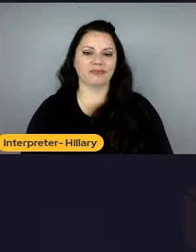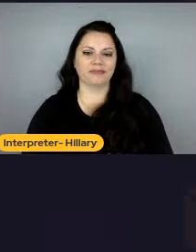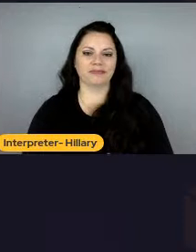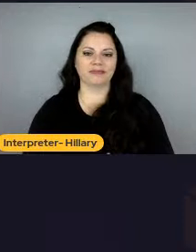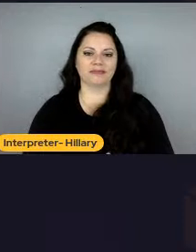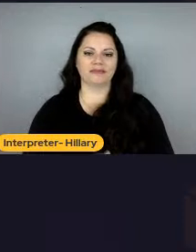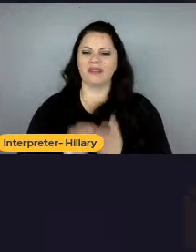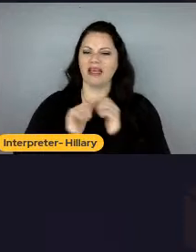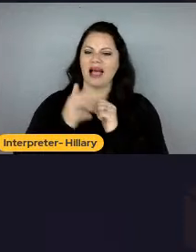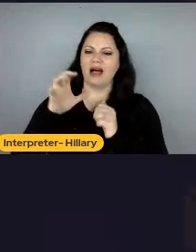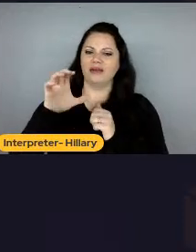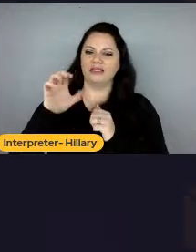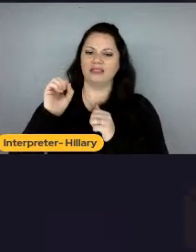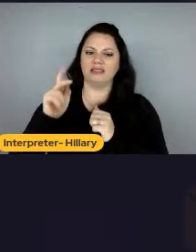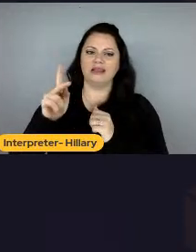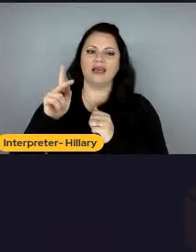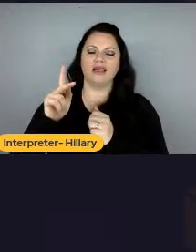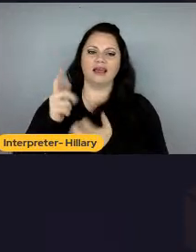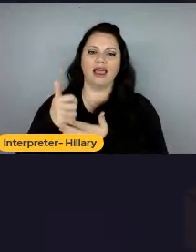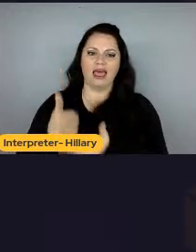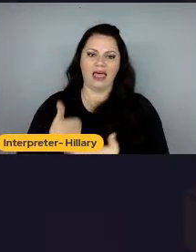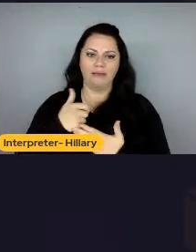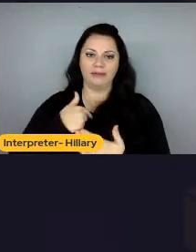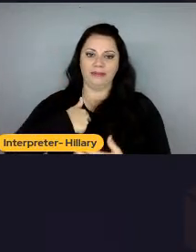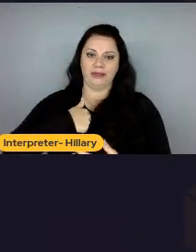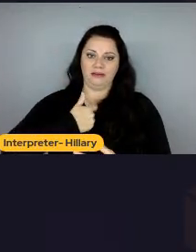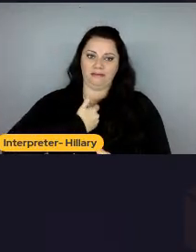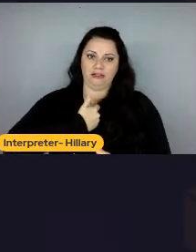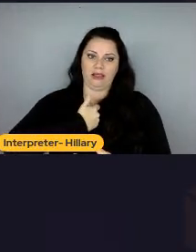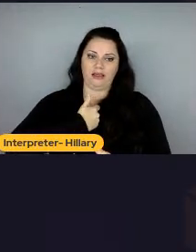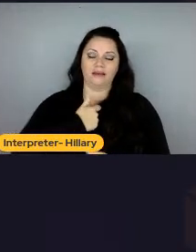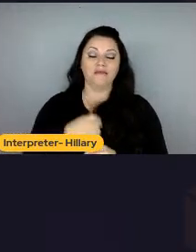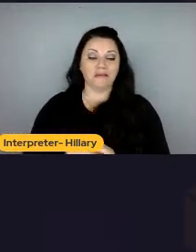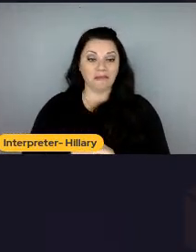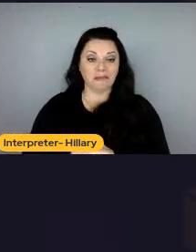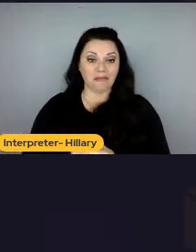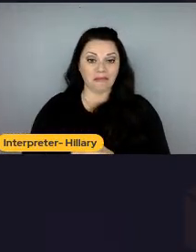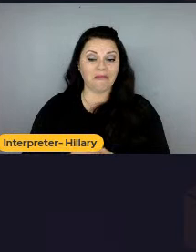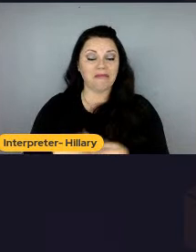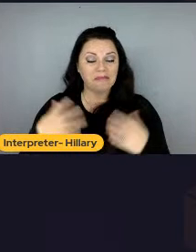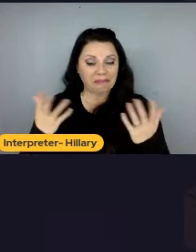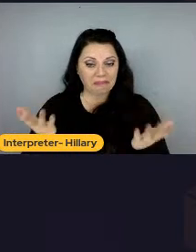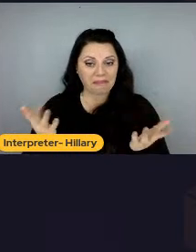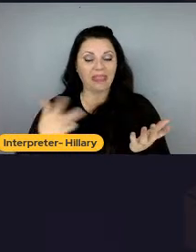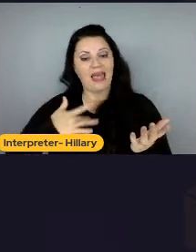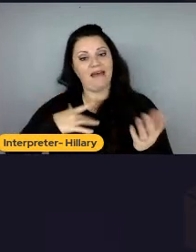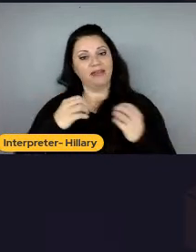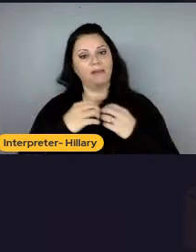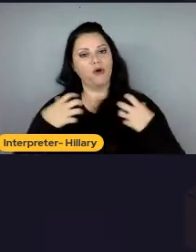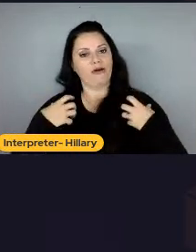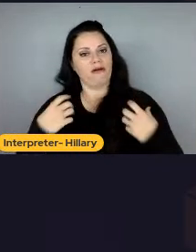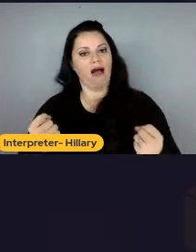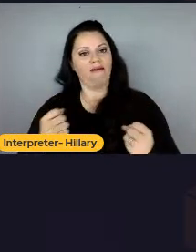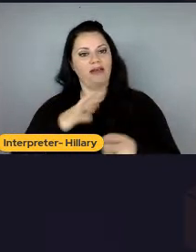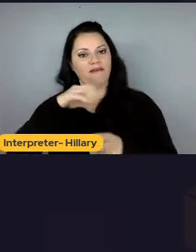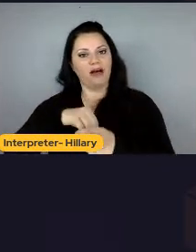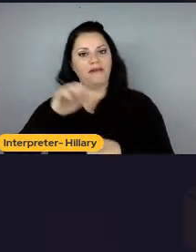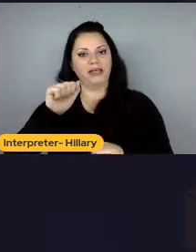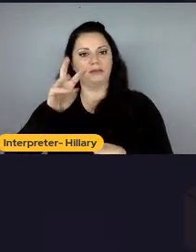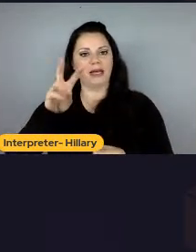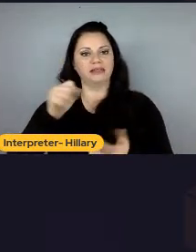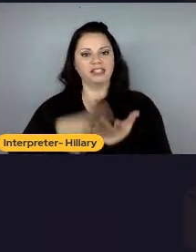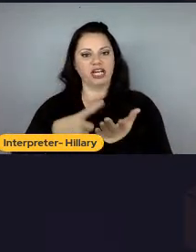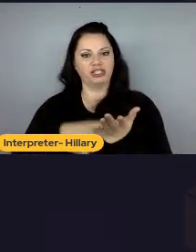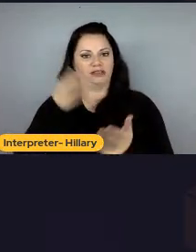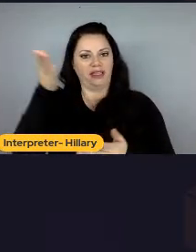How has CDK helped me personally? Well, I definitely feel more confident getting involved in AWS discussions at